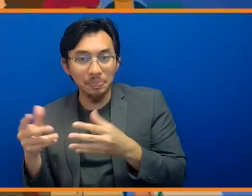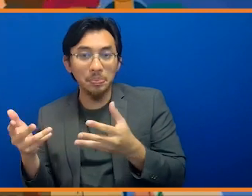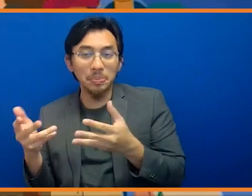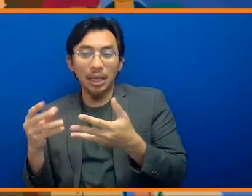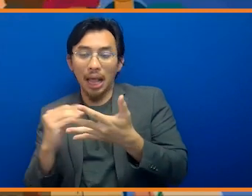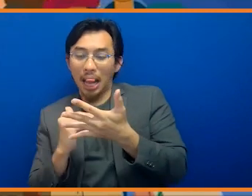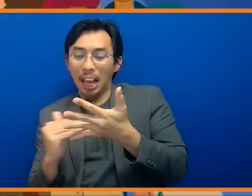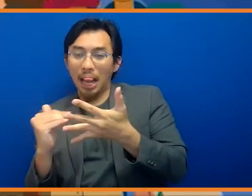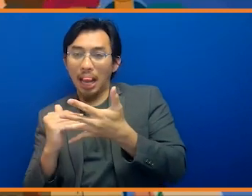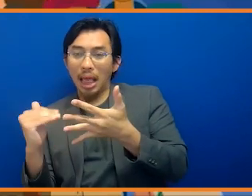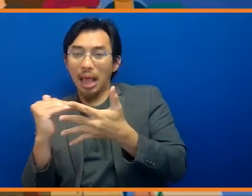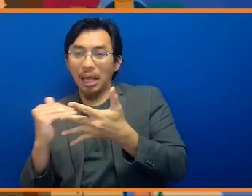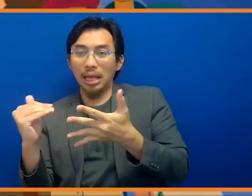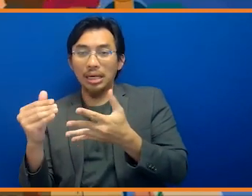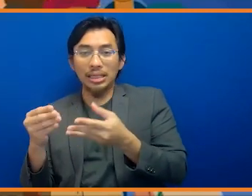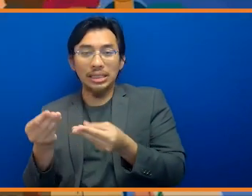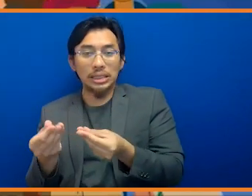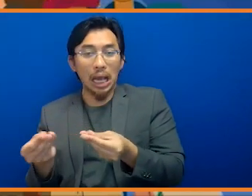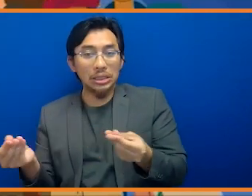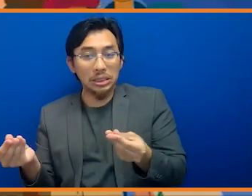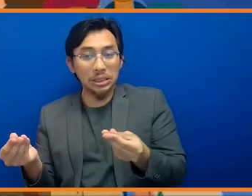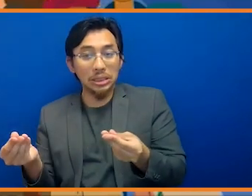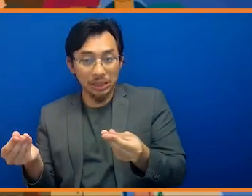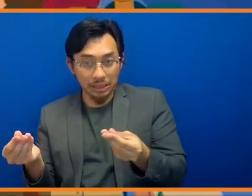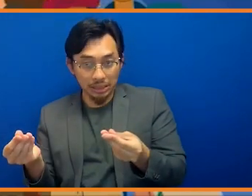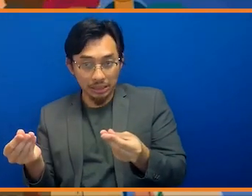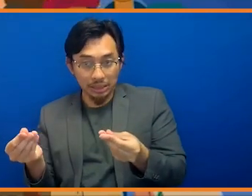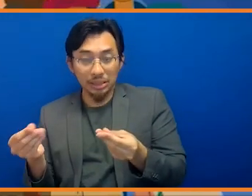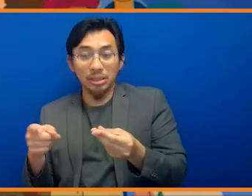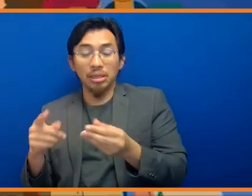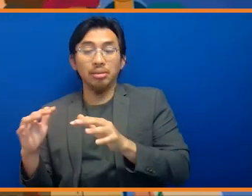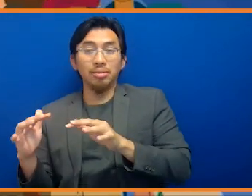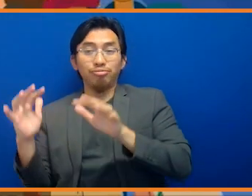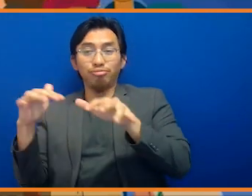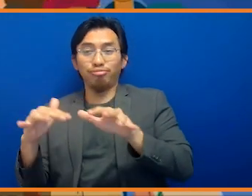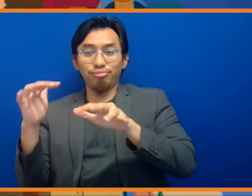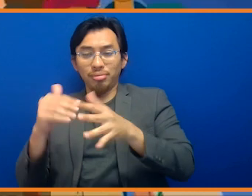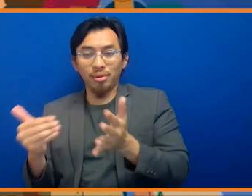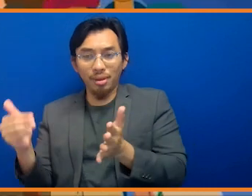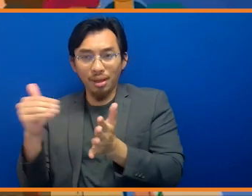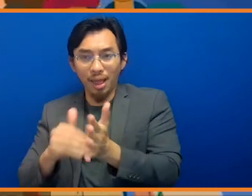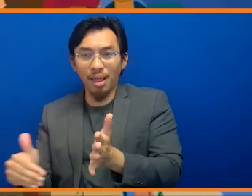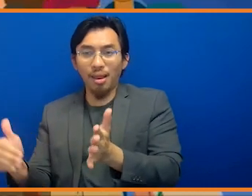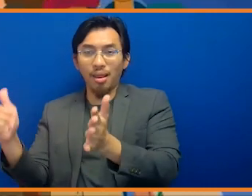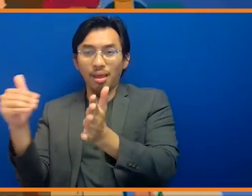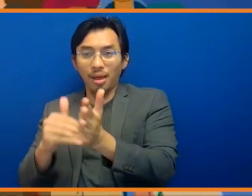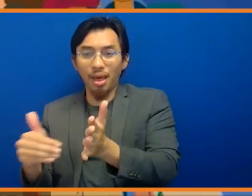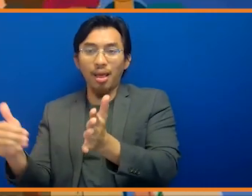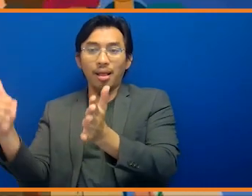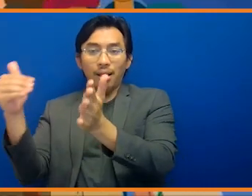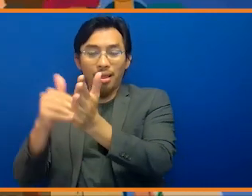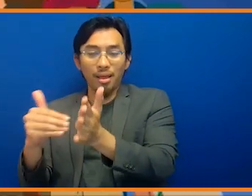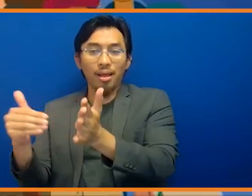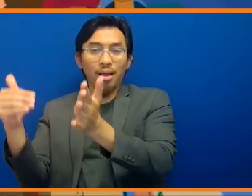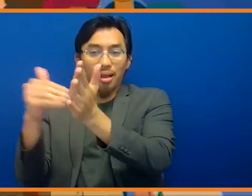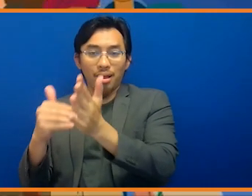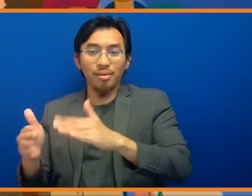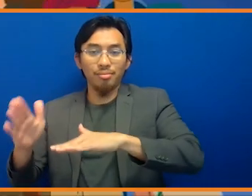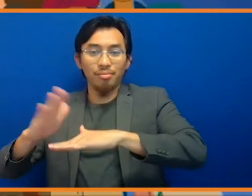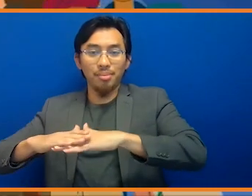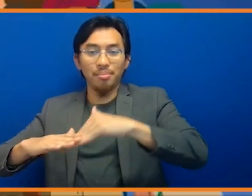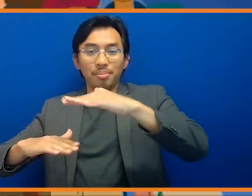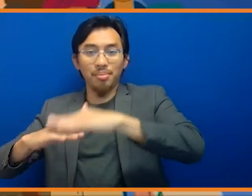layer of sand sequence is about the repeating of the tsunami events.